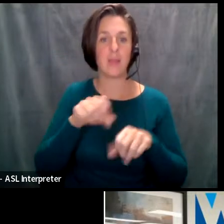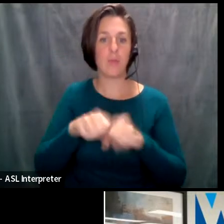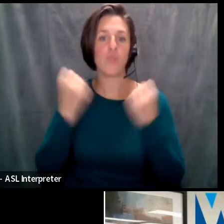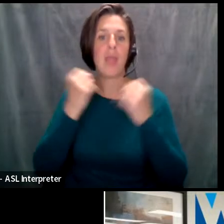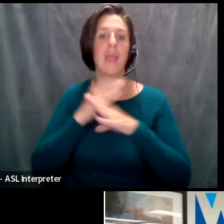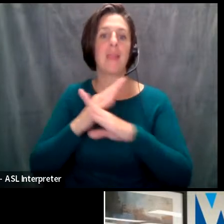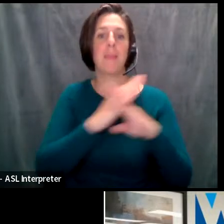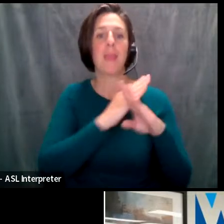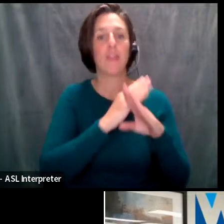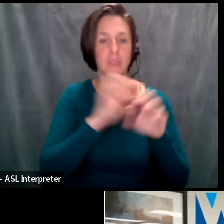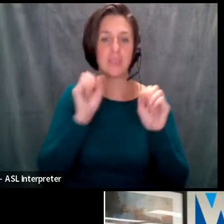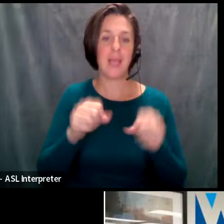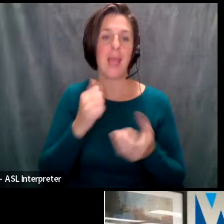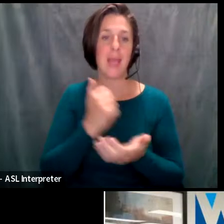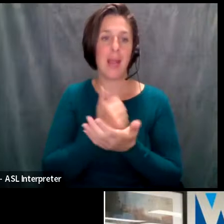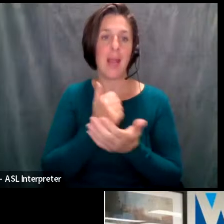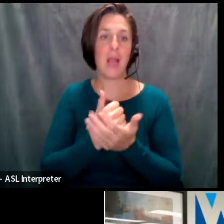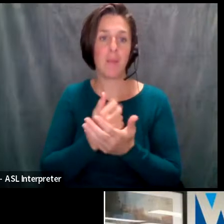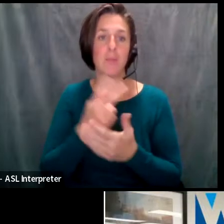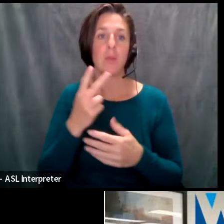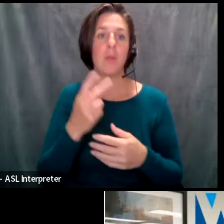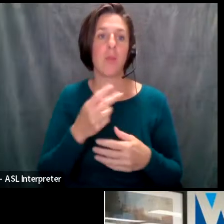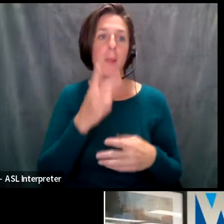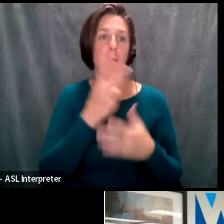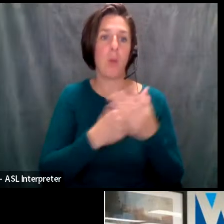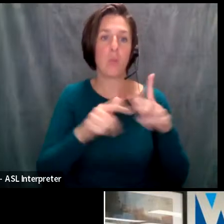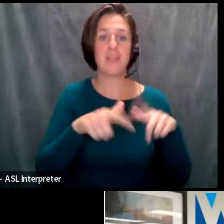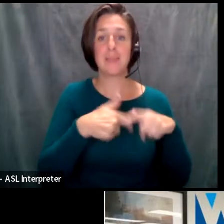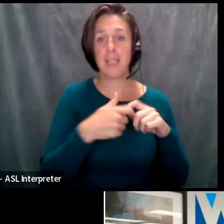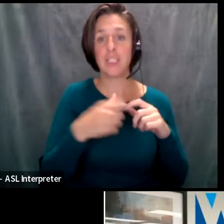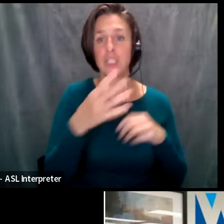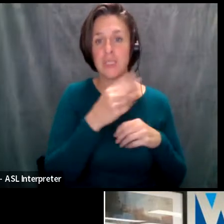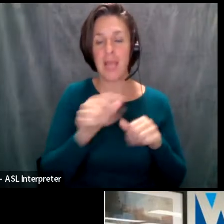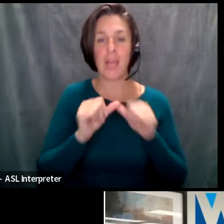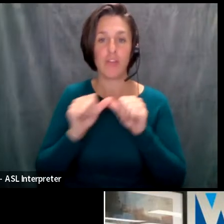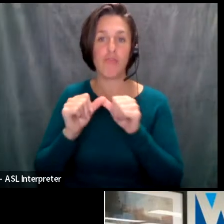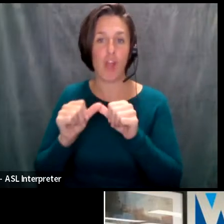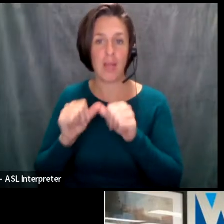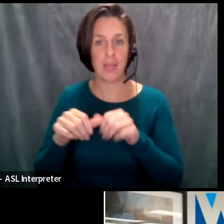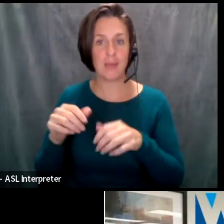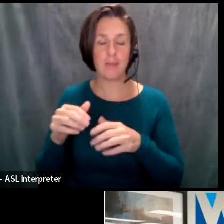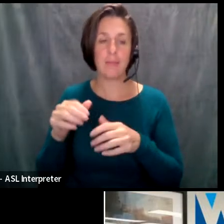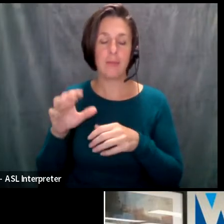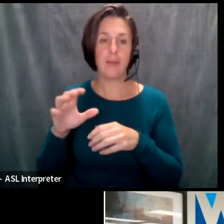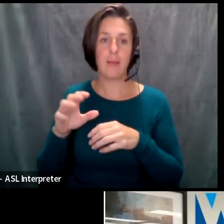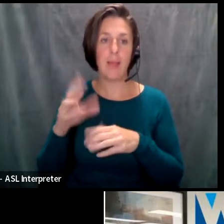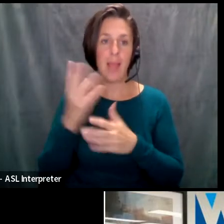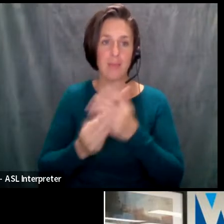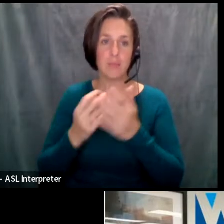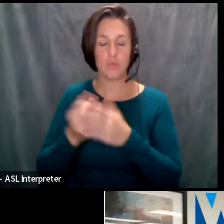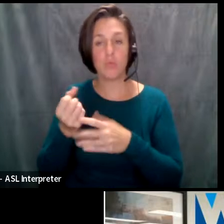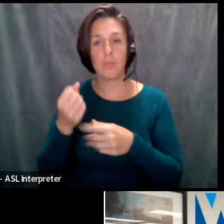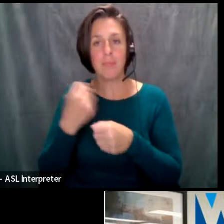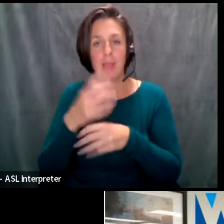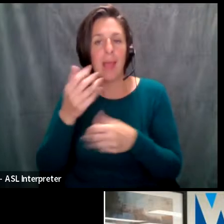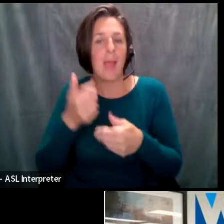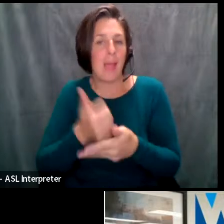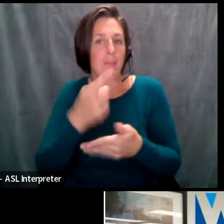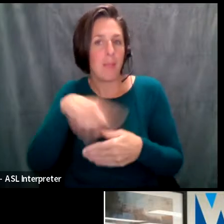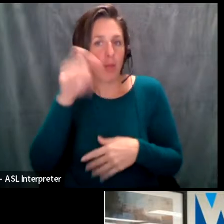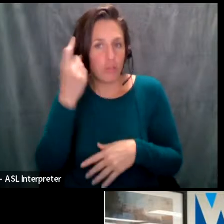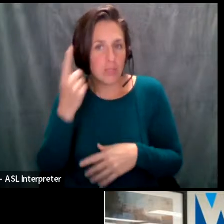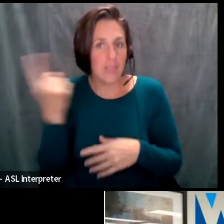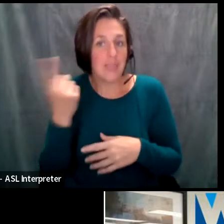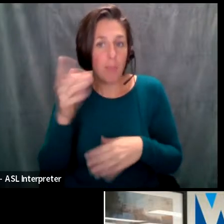help both in school, both suspensions and chronic absences, to understand that there is someone on their side to work